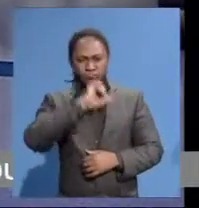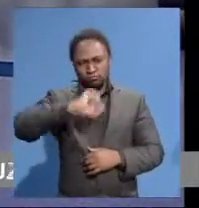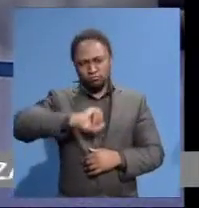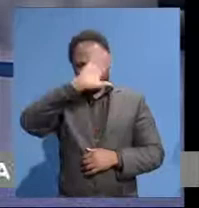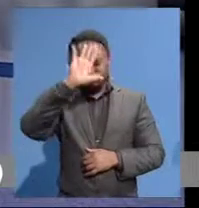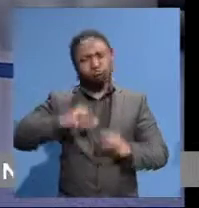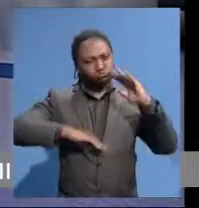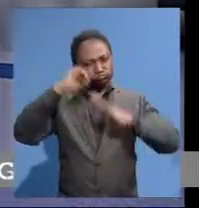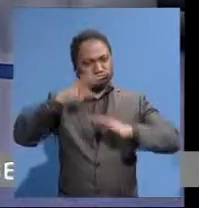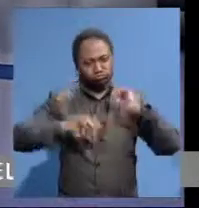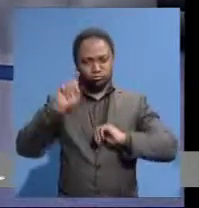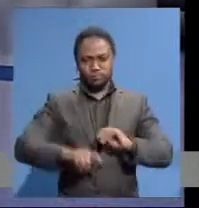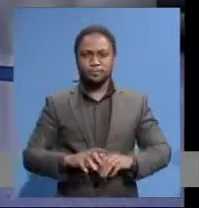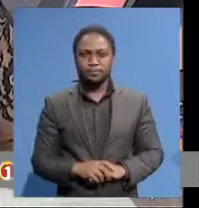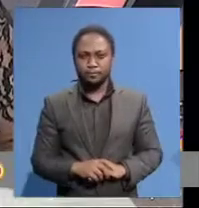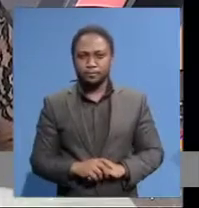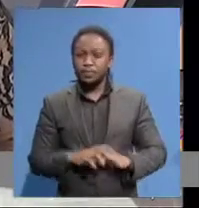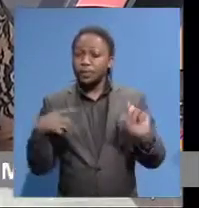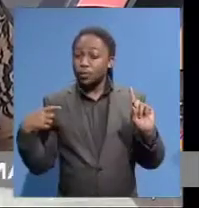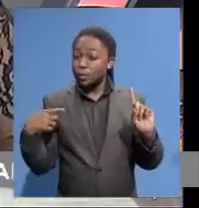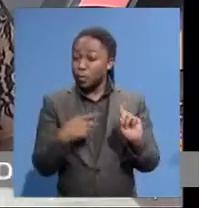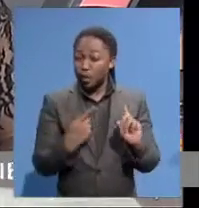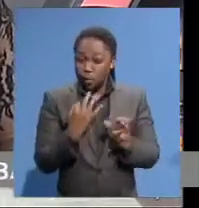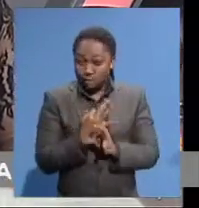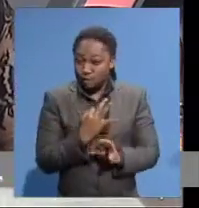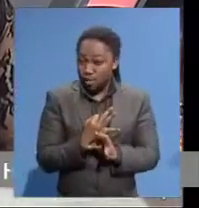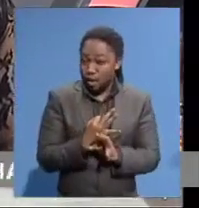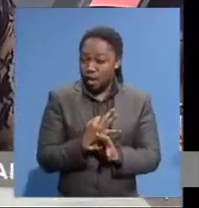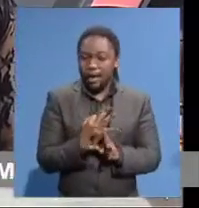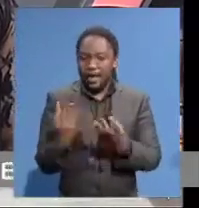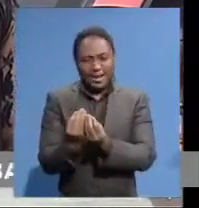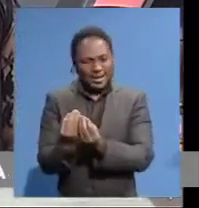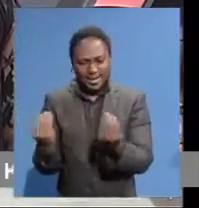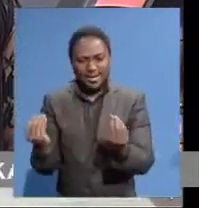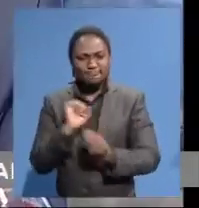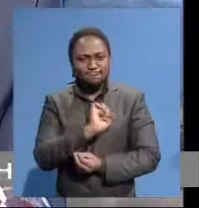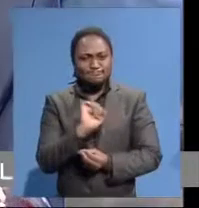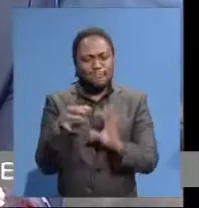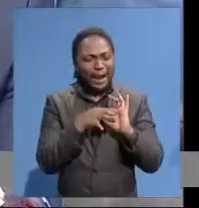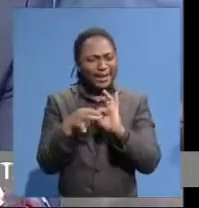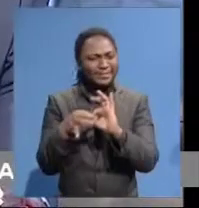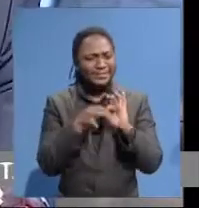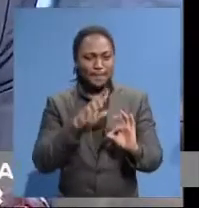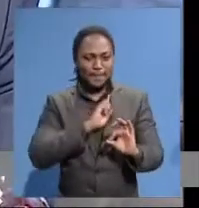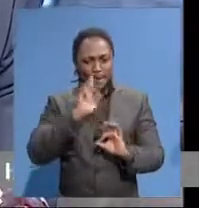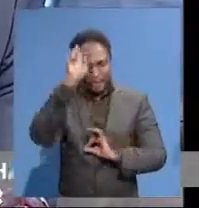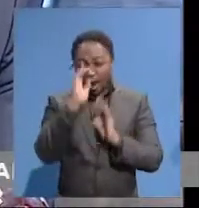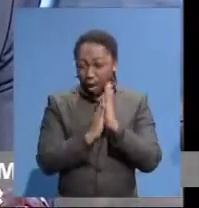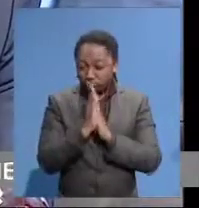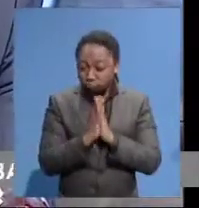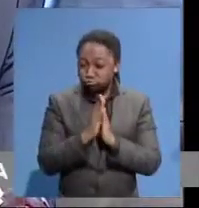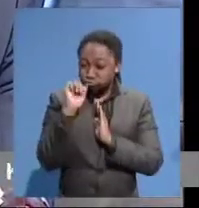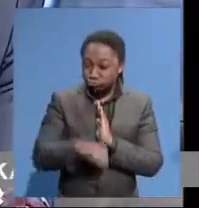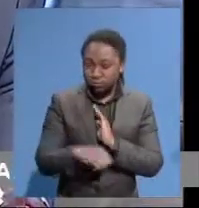contributed a lot in how you are as a father as well and how you relate to children. Very much so. Every day when I look at